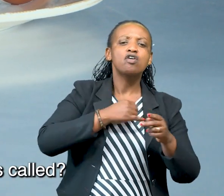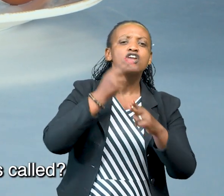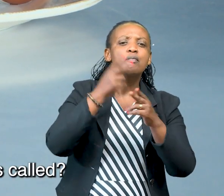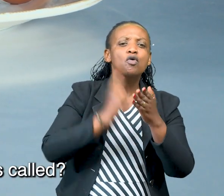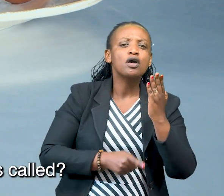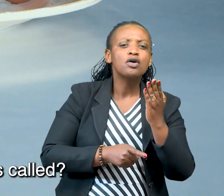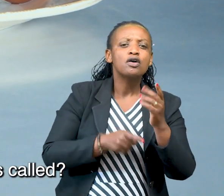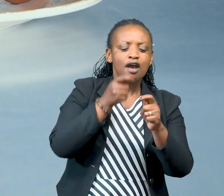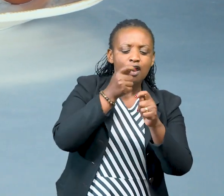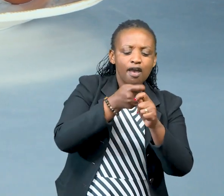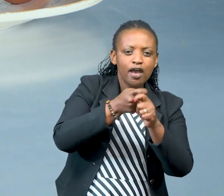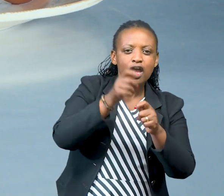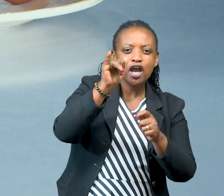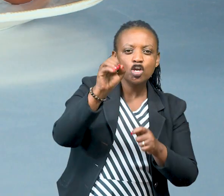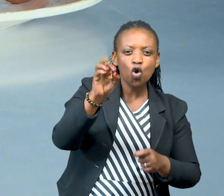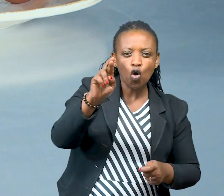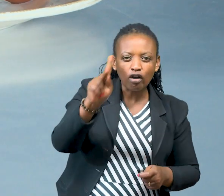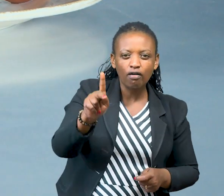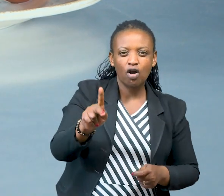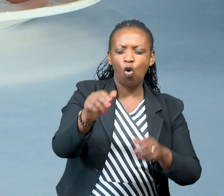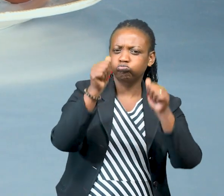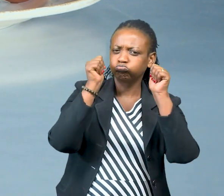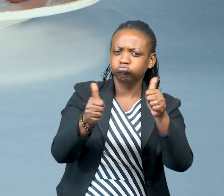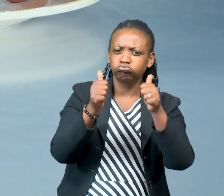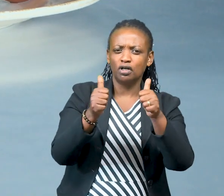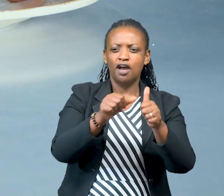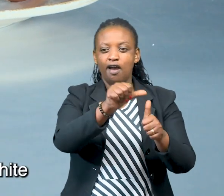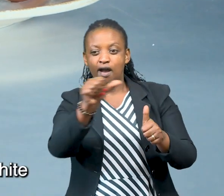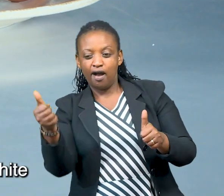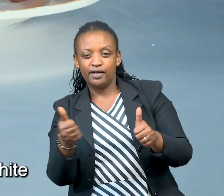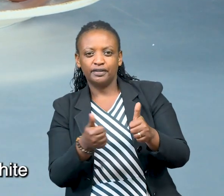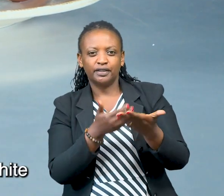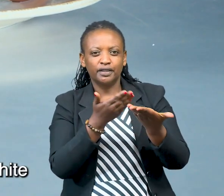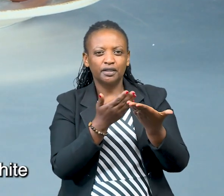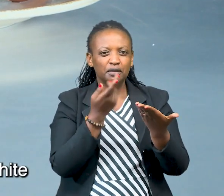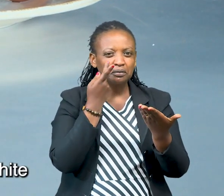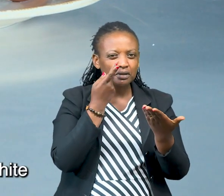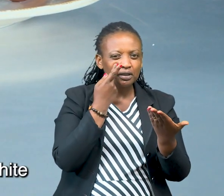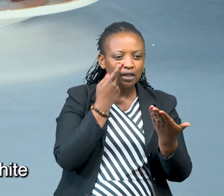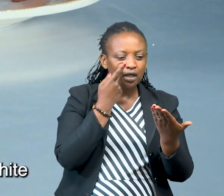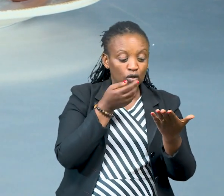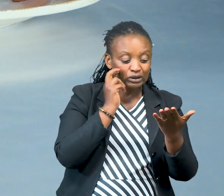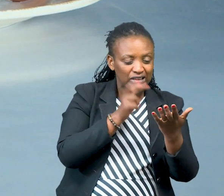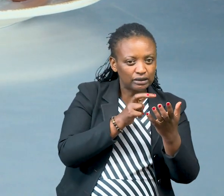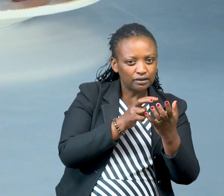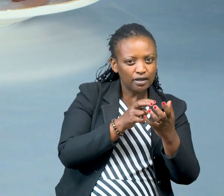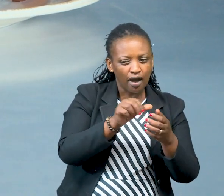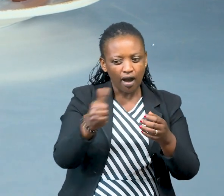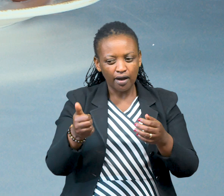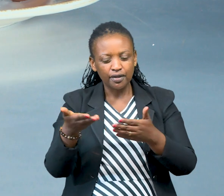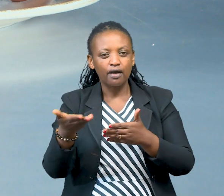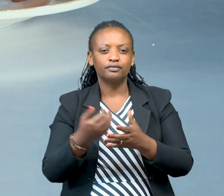color, it is called? Egg yolk. Beautiful. Then there's another one here, it is white, this one